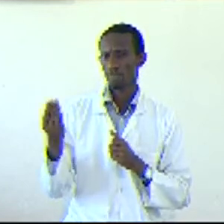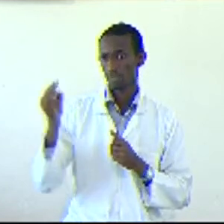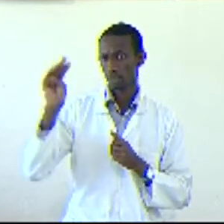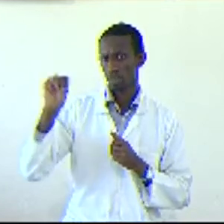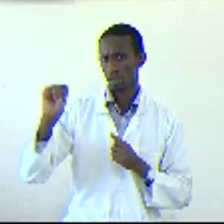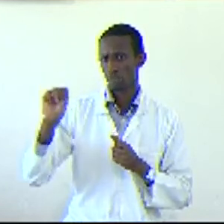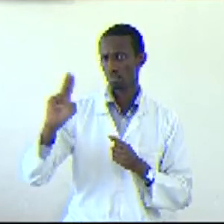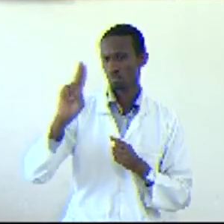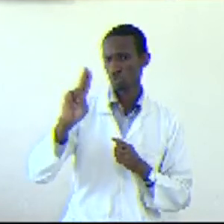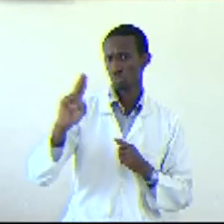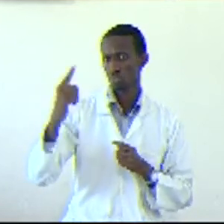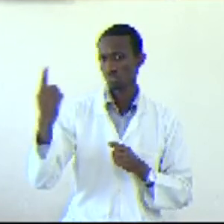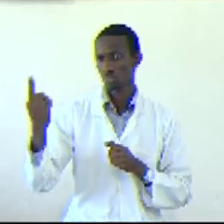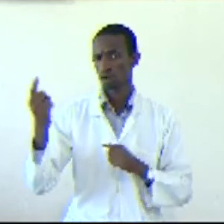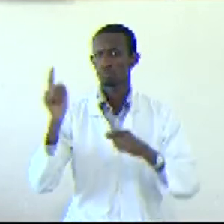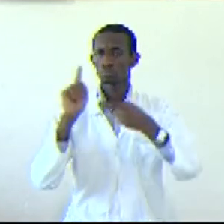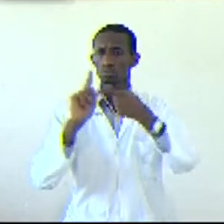mu1 plus